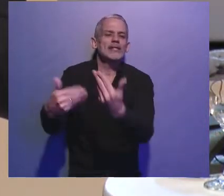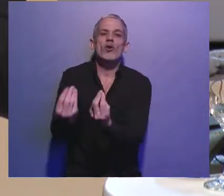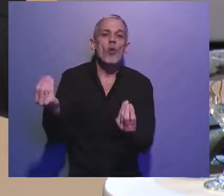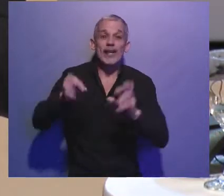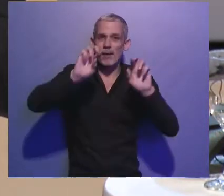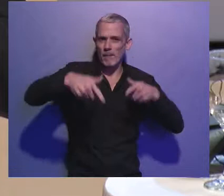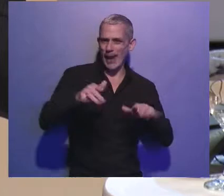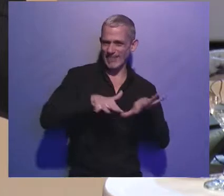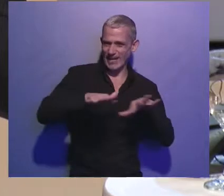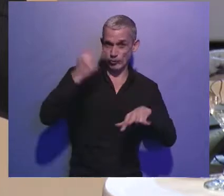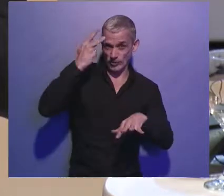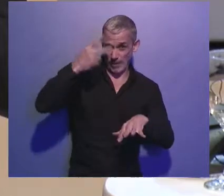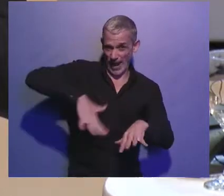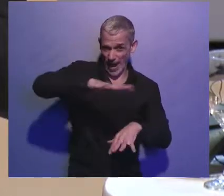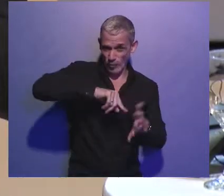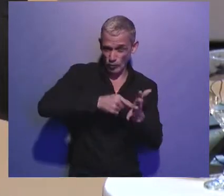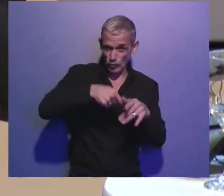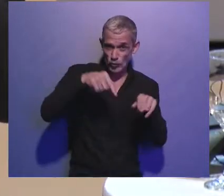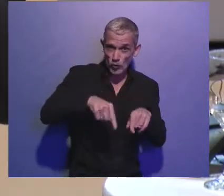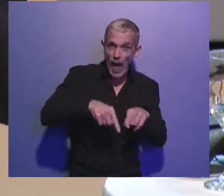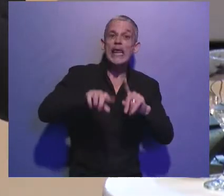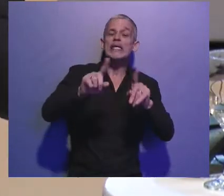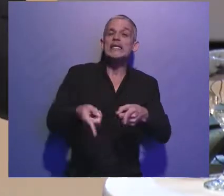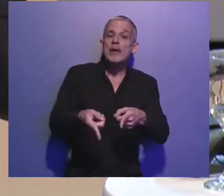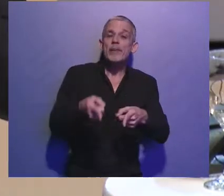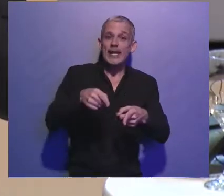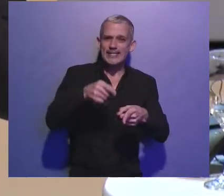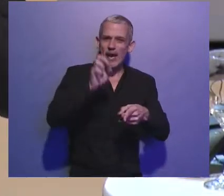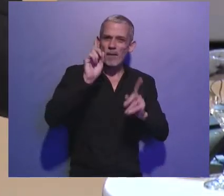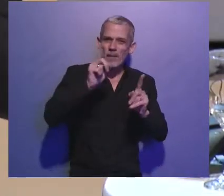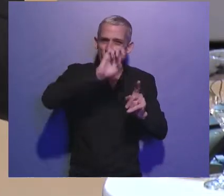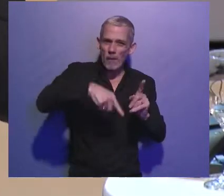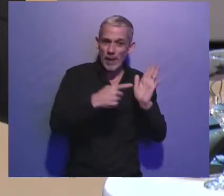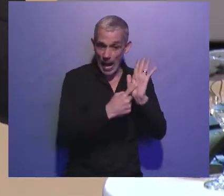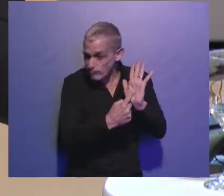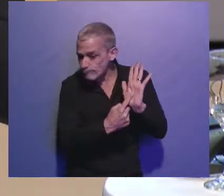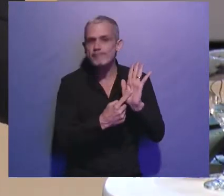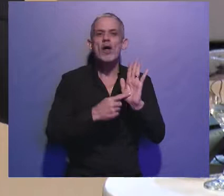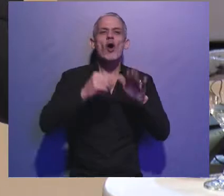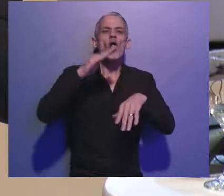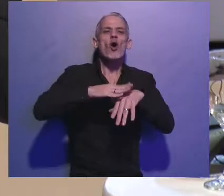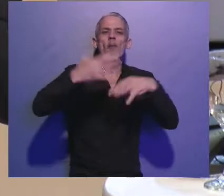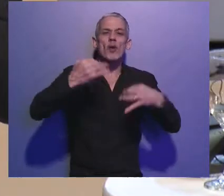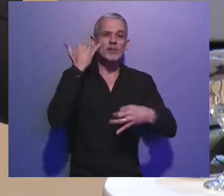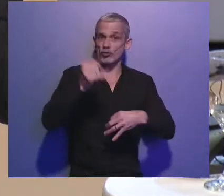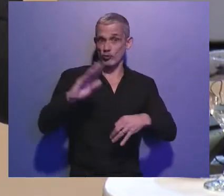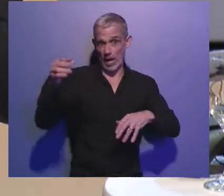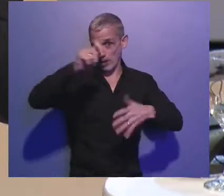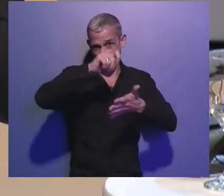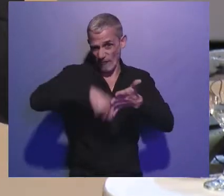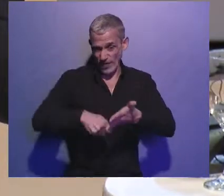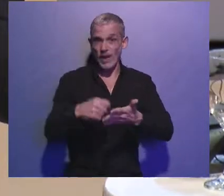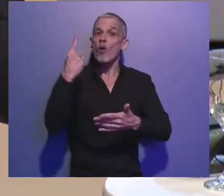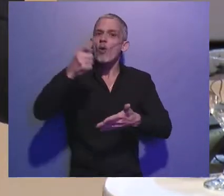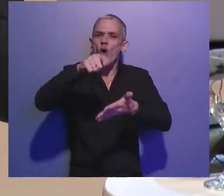and to implement the above mentioned commitments. One of our commitments is dedicated to work closely